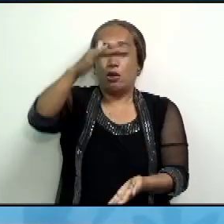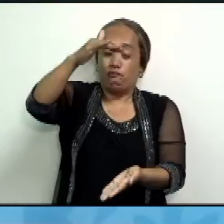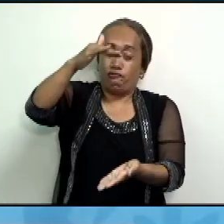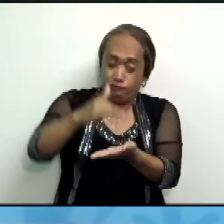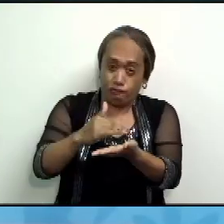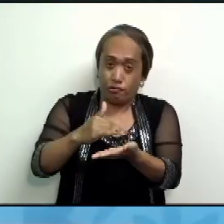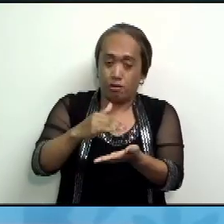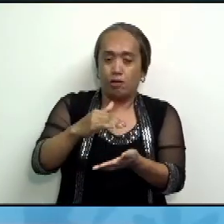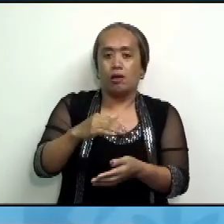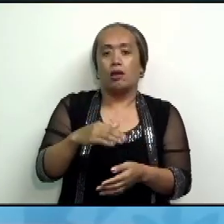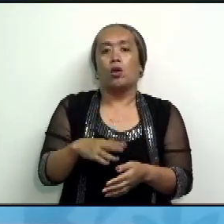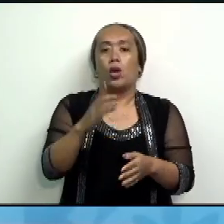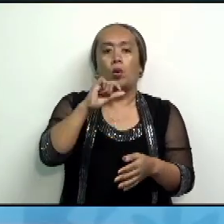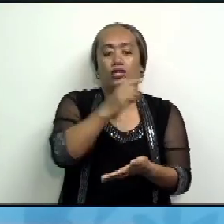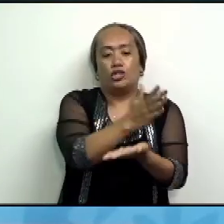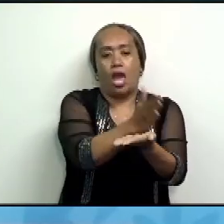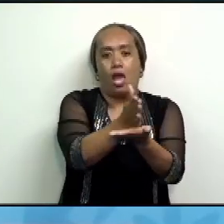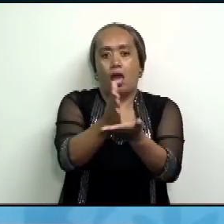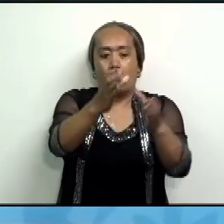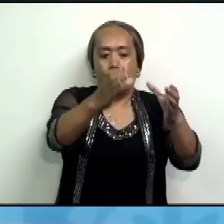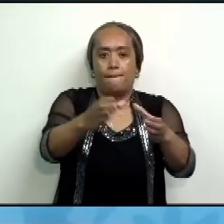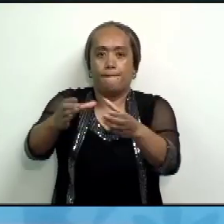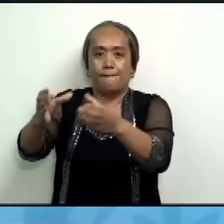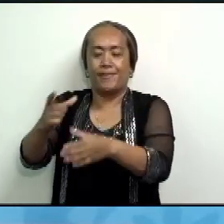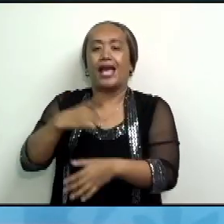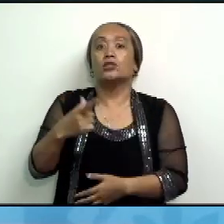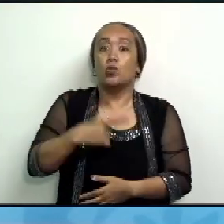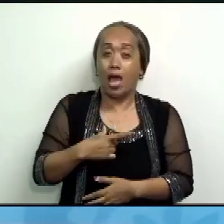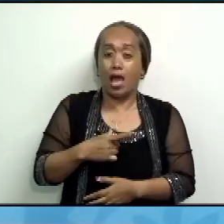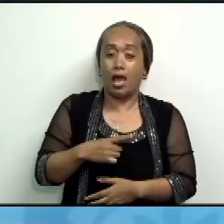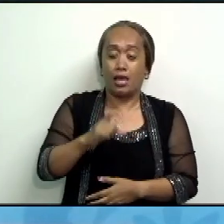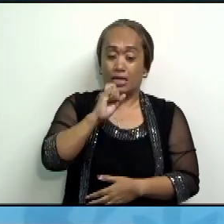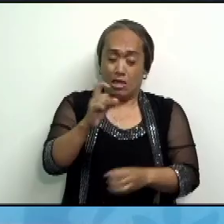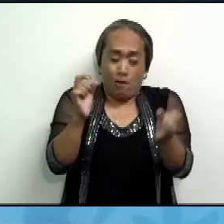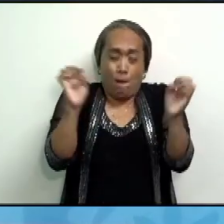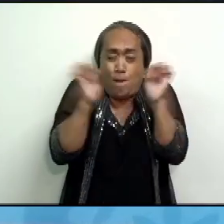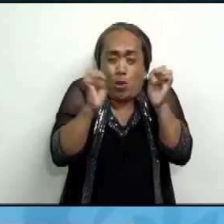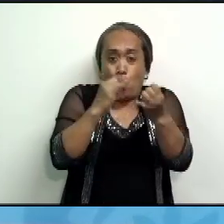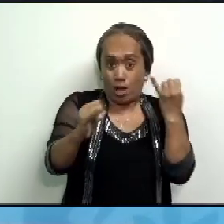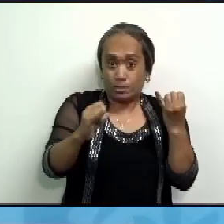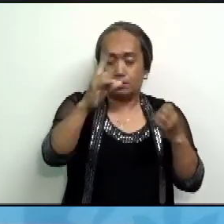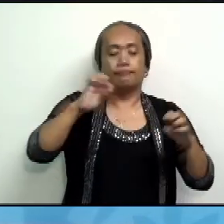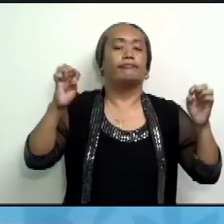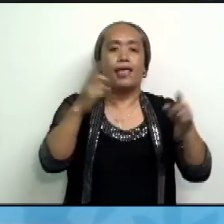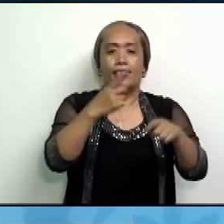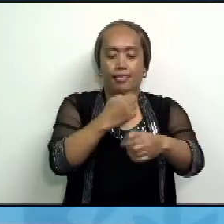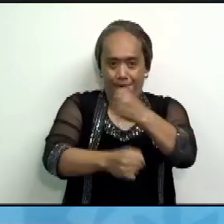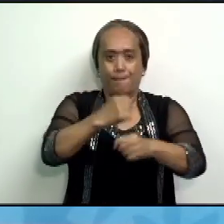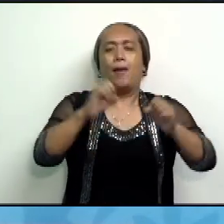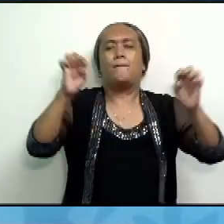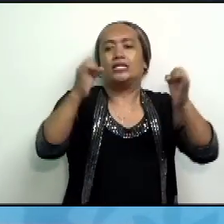further, we ration. And only at critical levels, we move to emergency